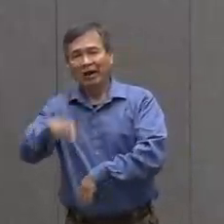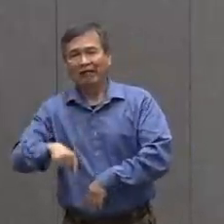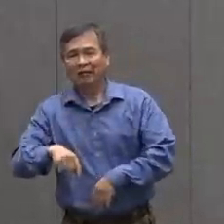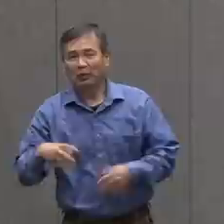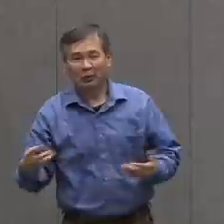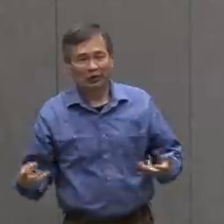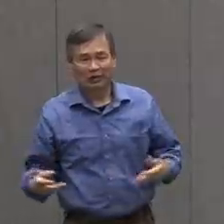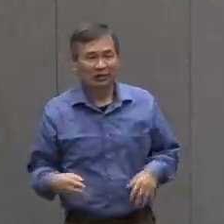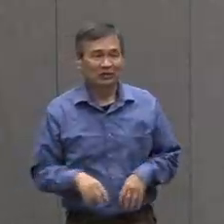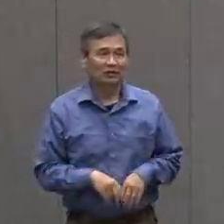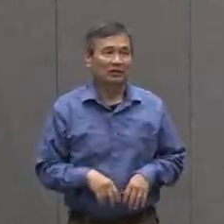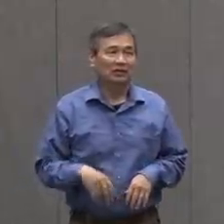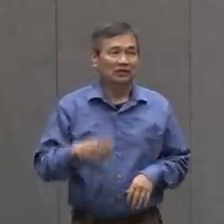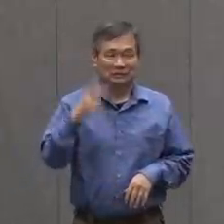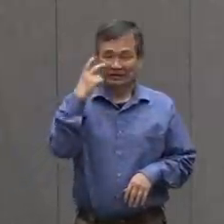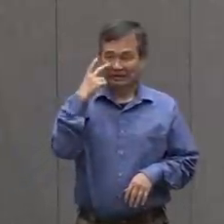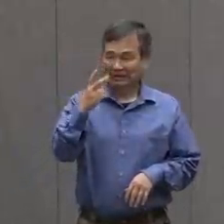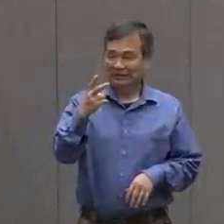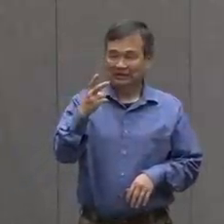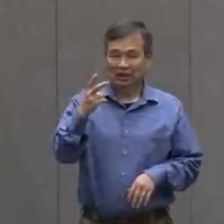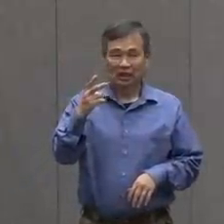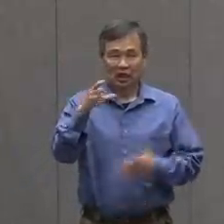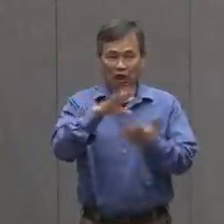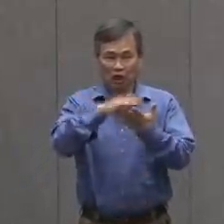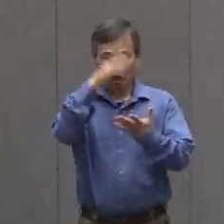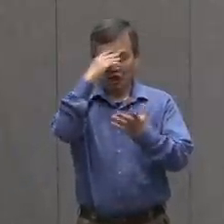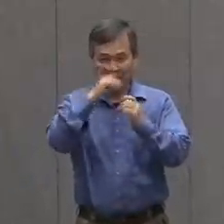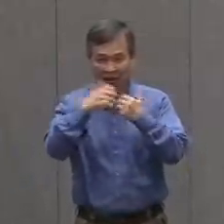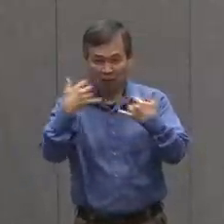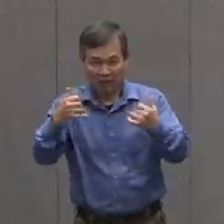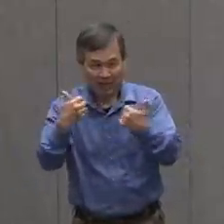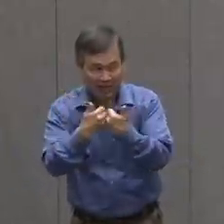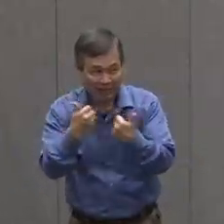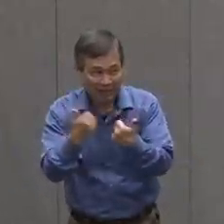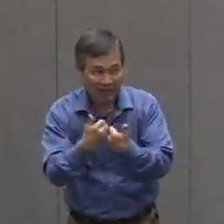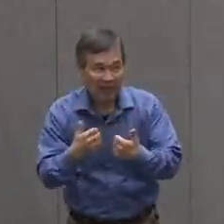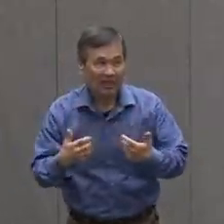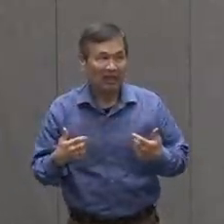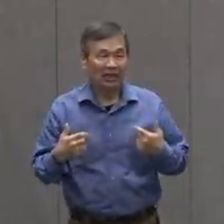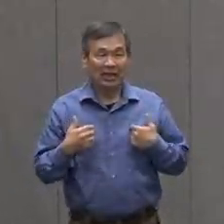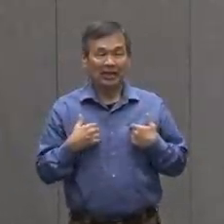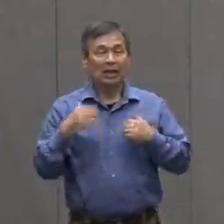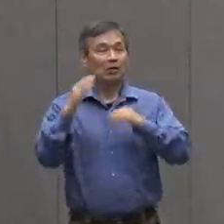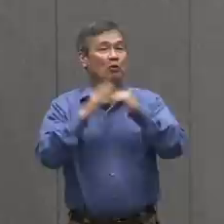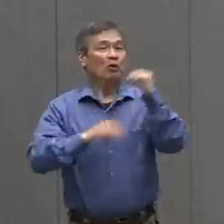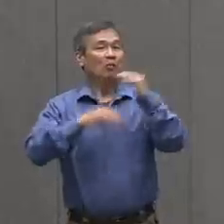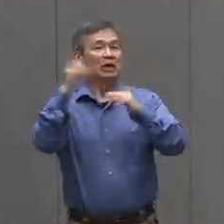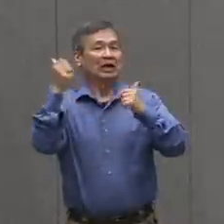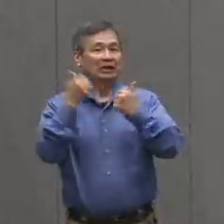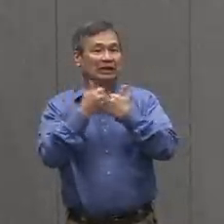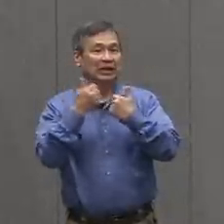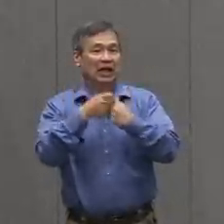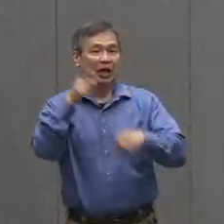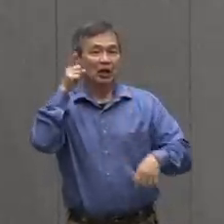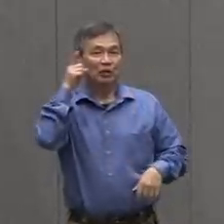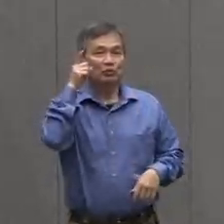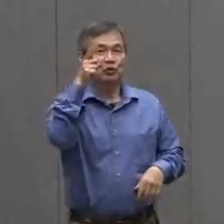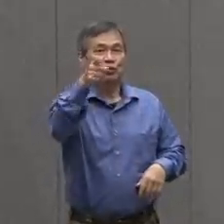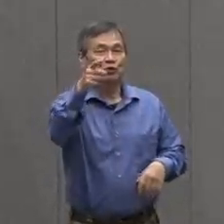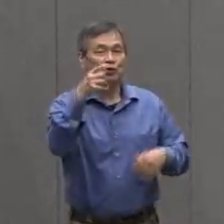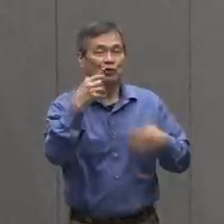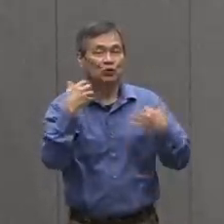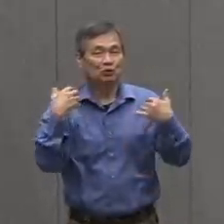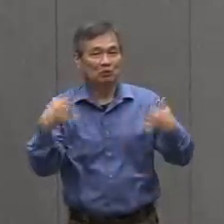job. But what we're going to do is learn how to play a game, and then we're going to learn how to build a game that you can play using